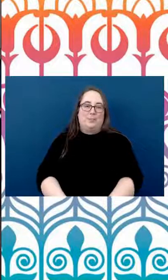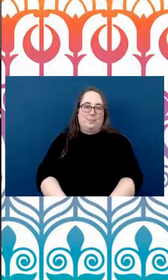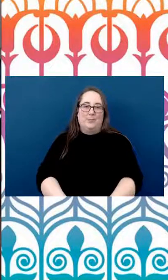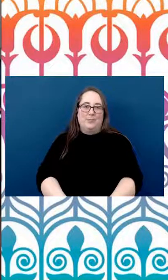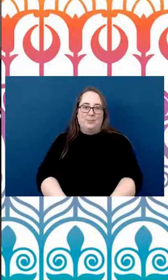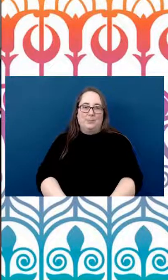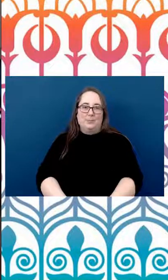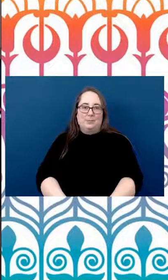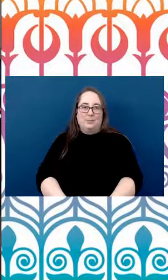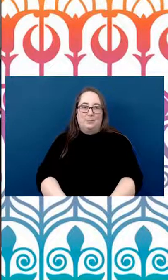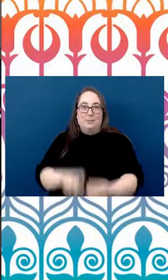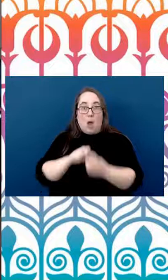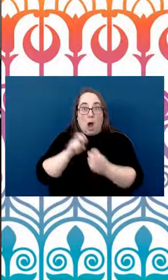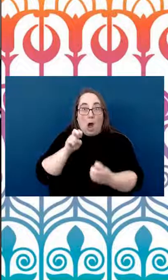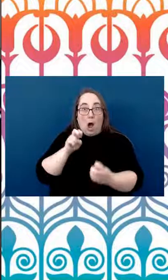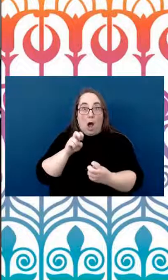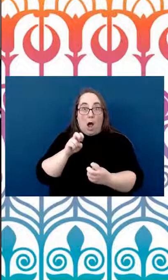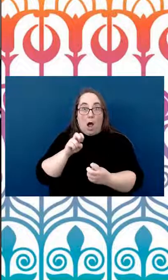faces.